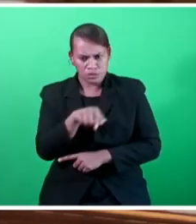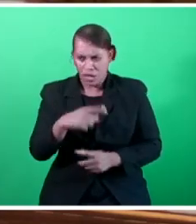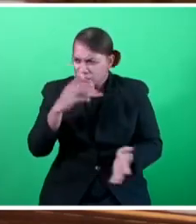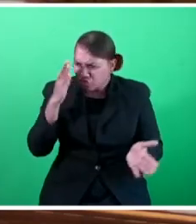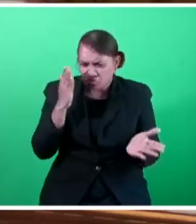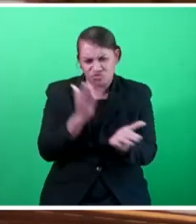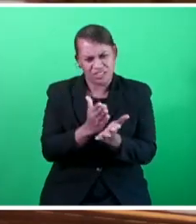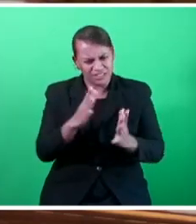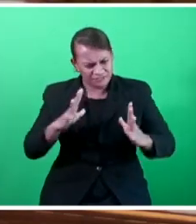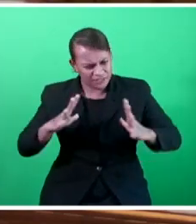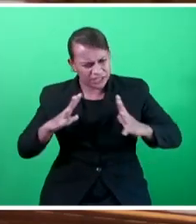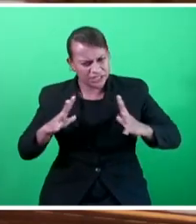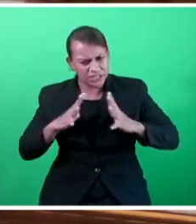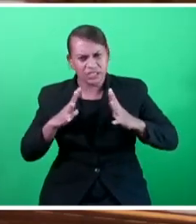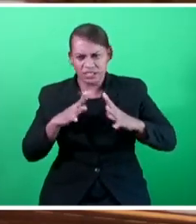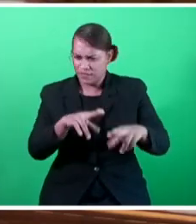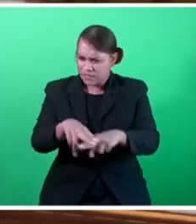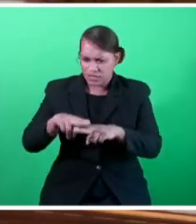porn.